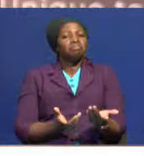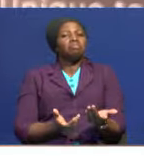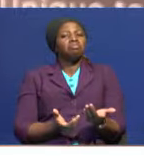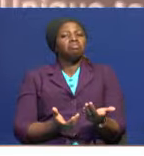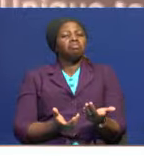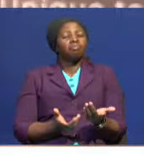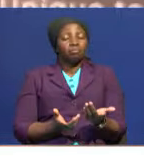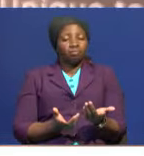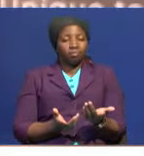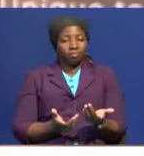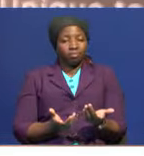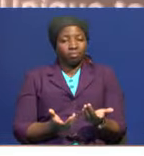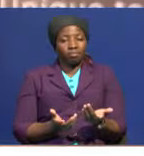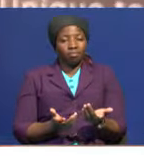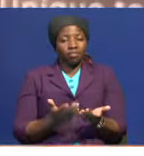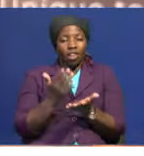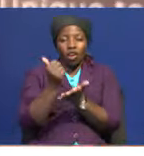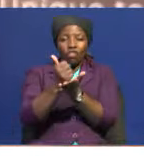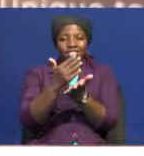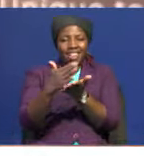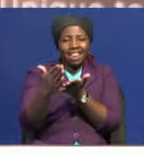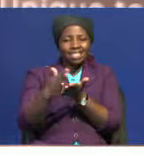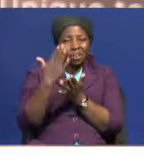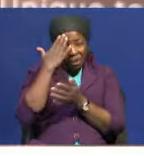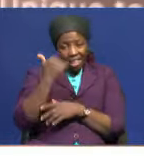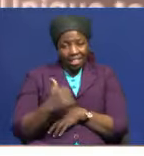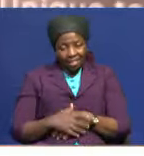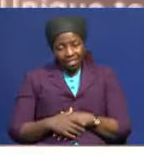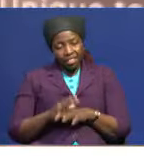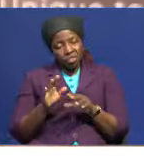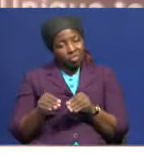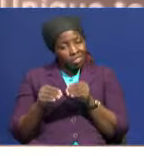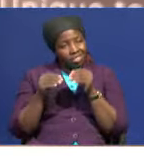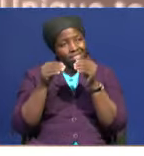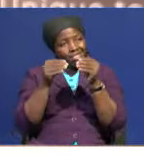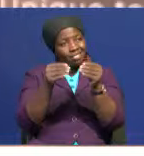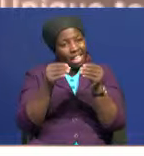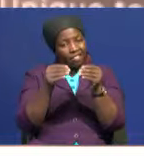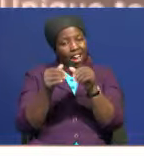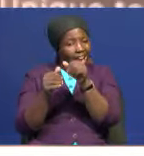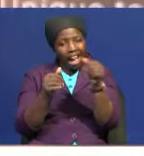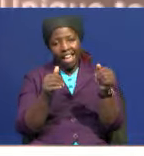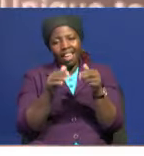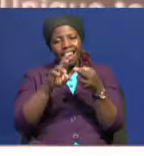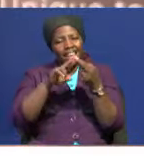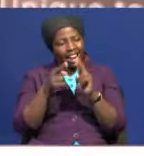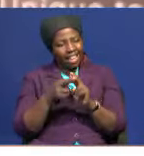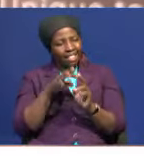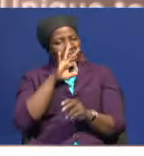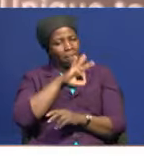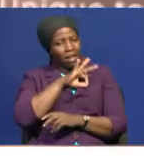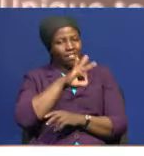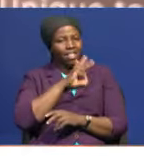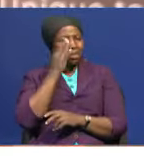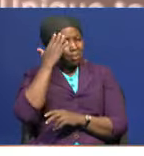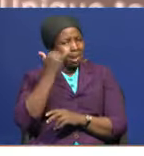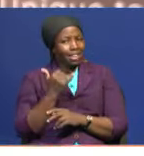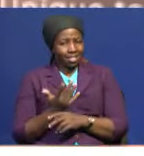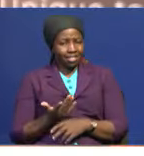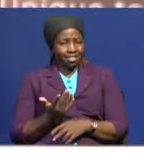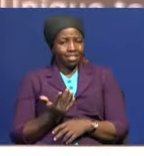for that particular office? Why do you need to provide the other associated benefits that come